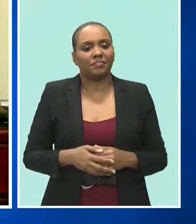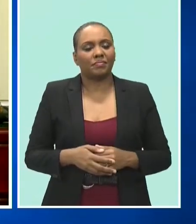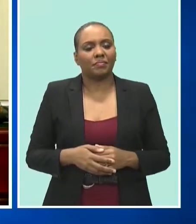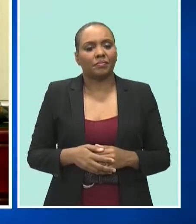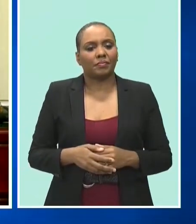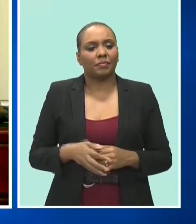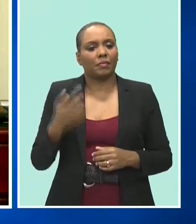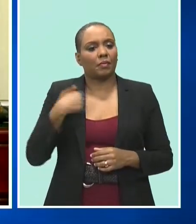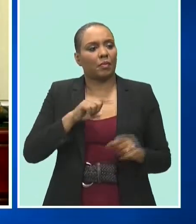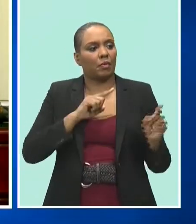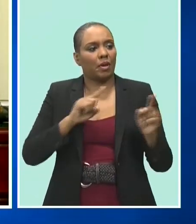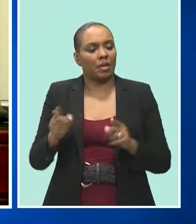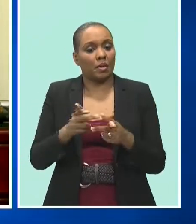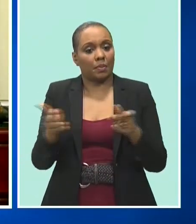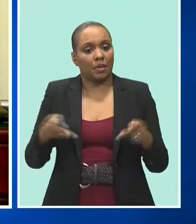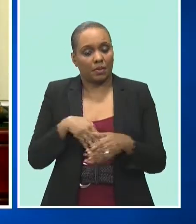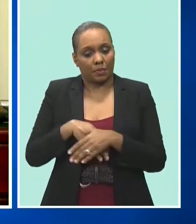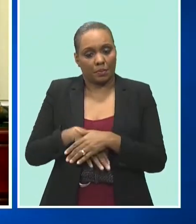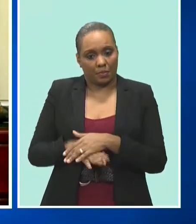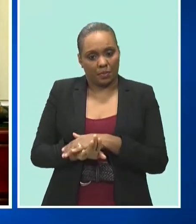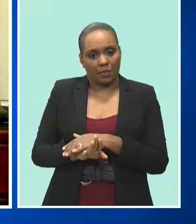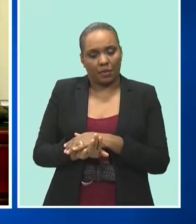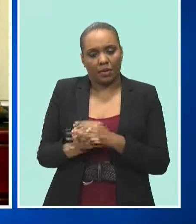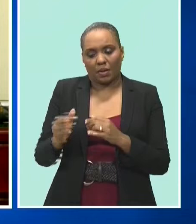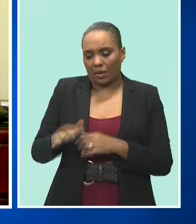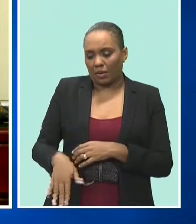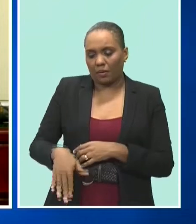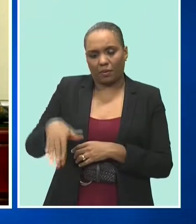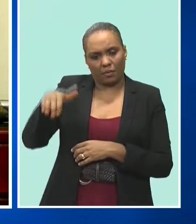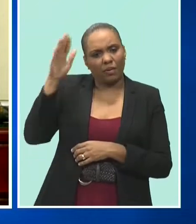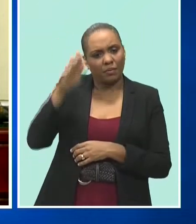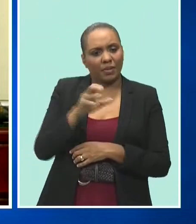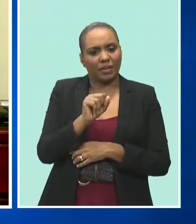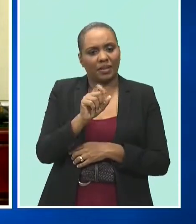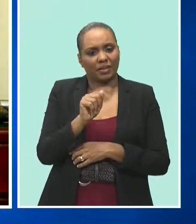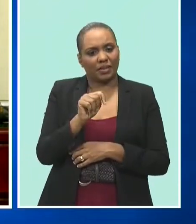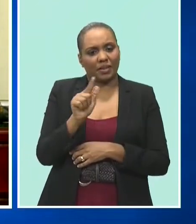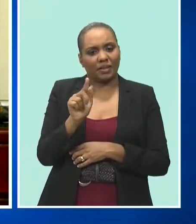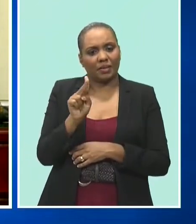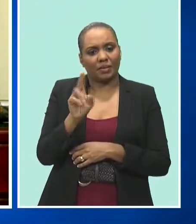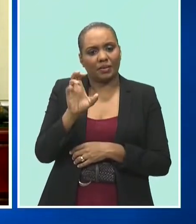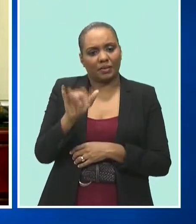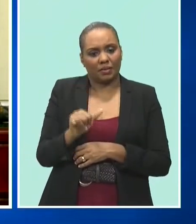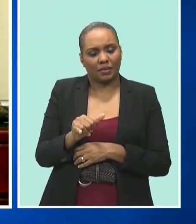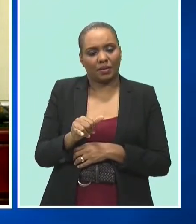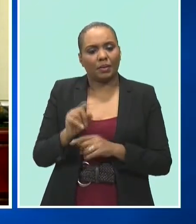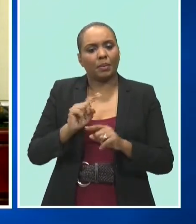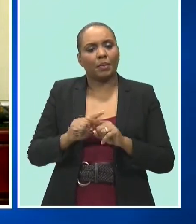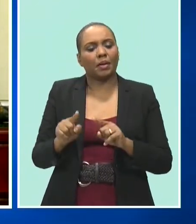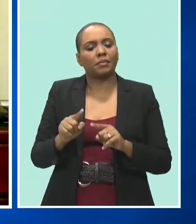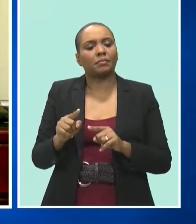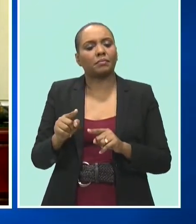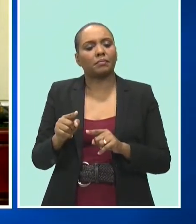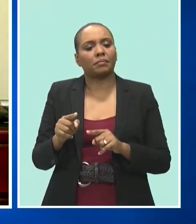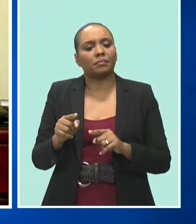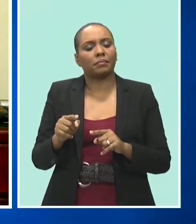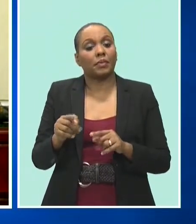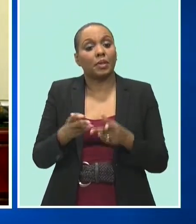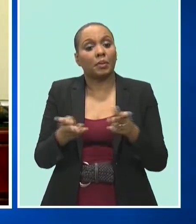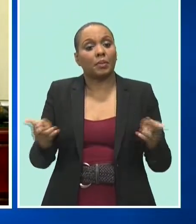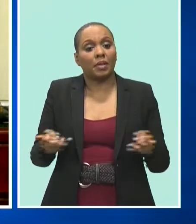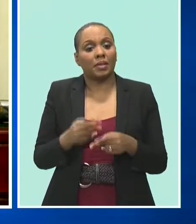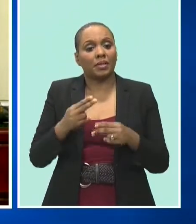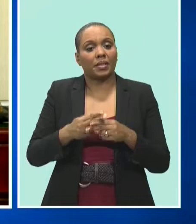the garden, and he grew up at Pickwind Plantation, but was at the garden, which is near at Checker Hall, and